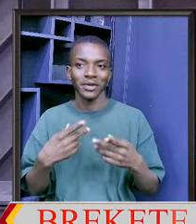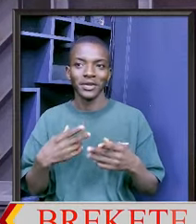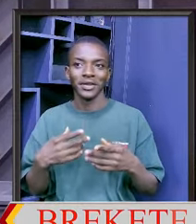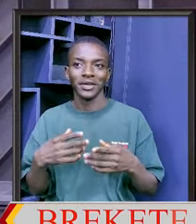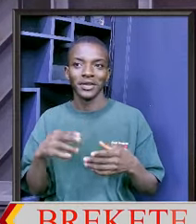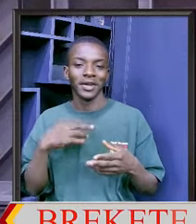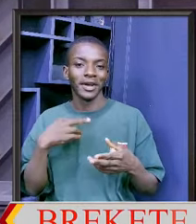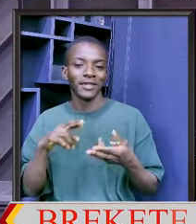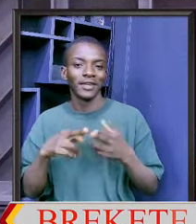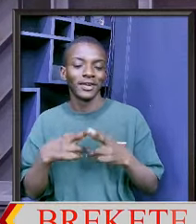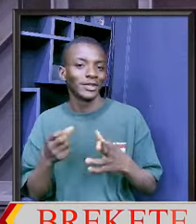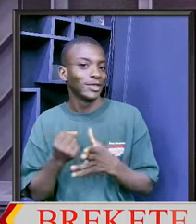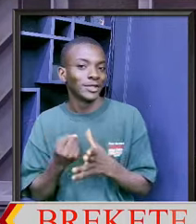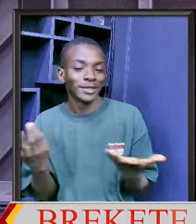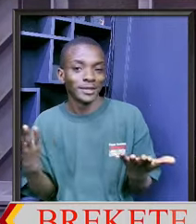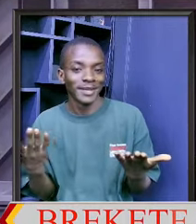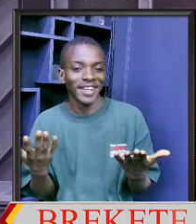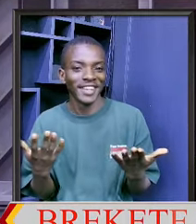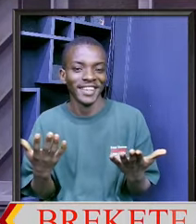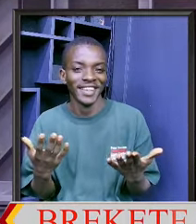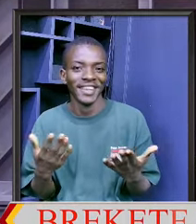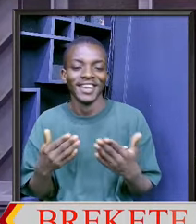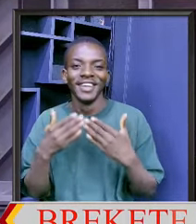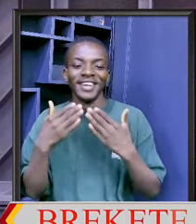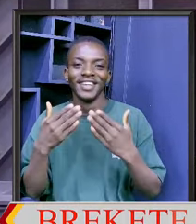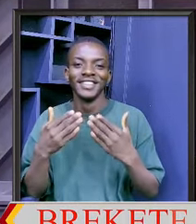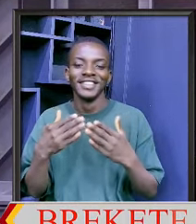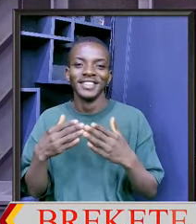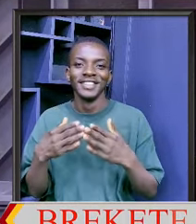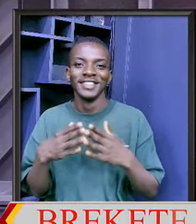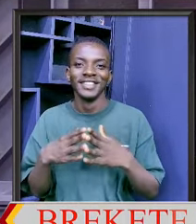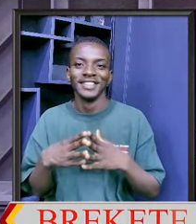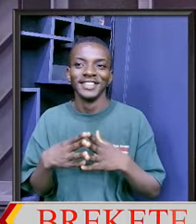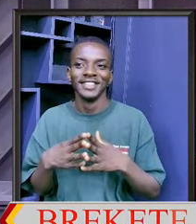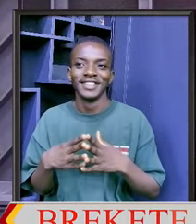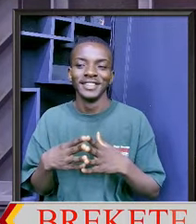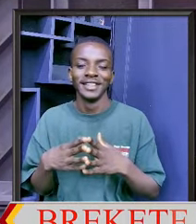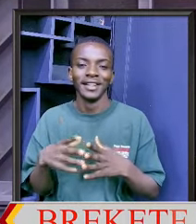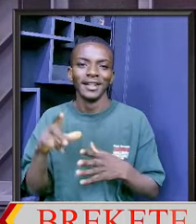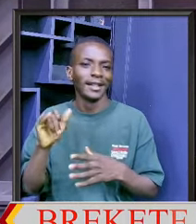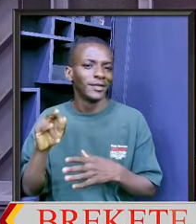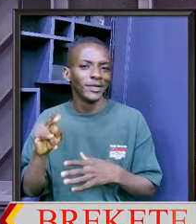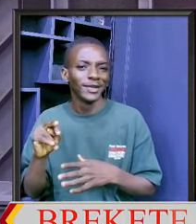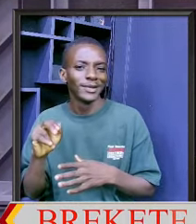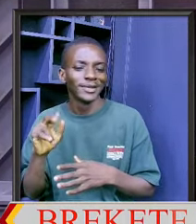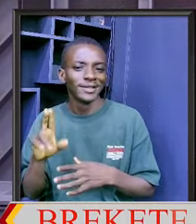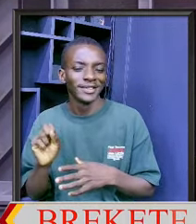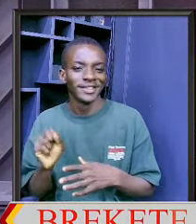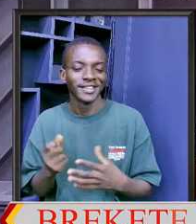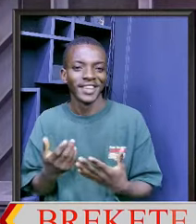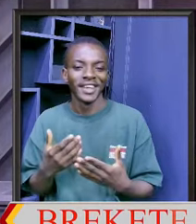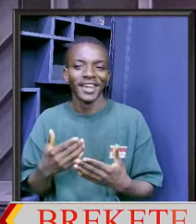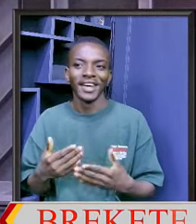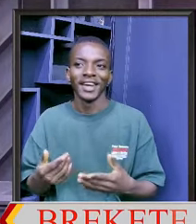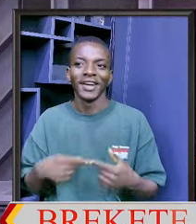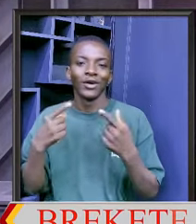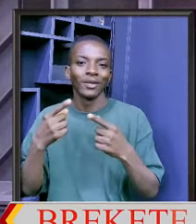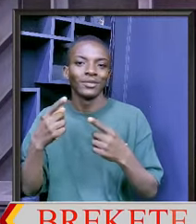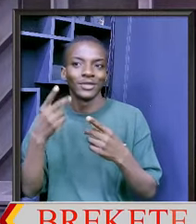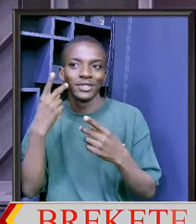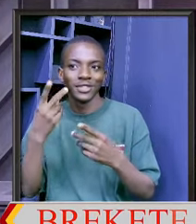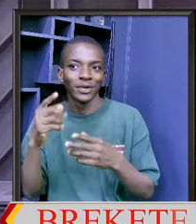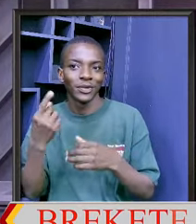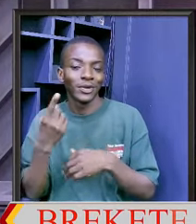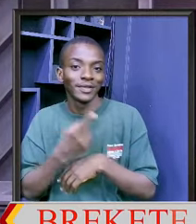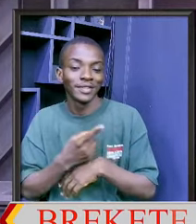Me and you don't get relationship with this, so. No, thank you very much. God, Livinus. Yes. I can't see you